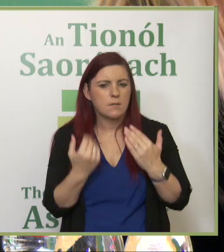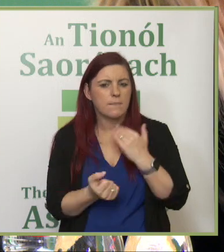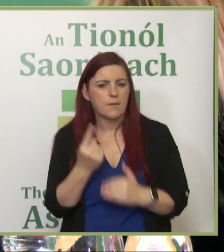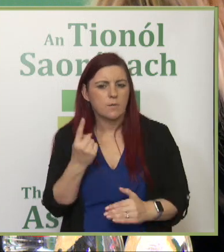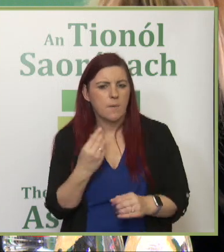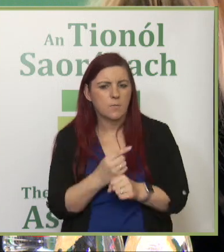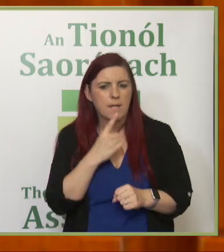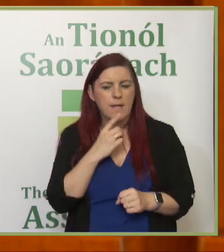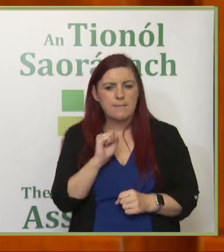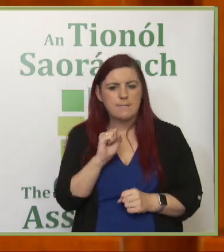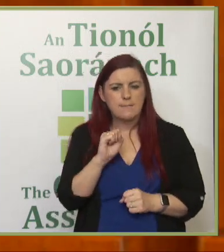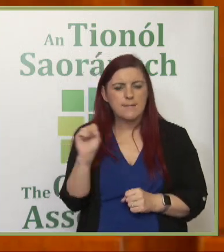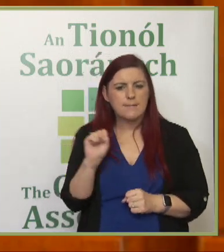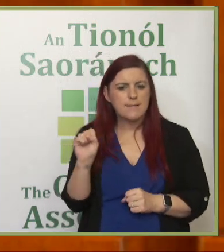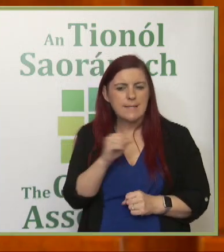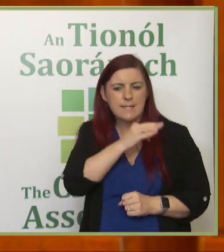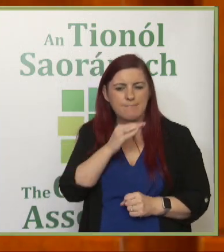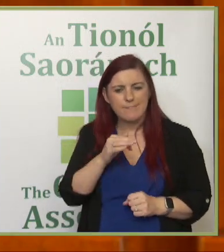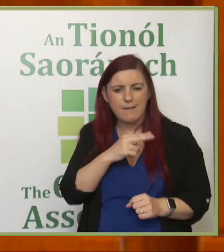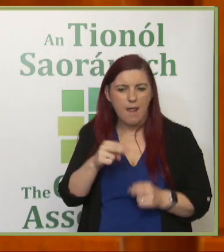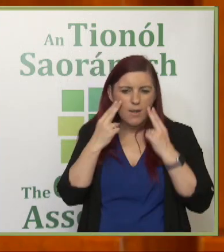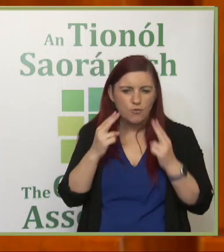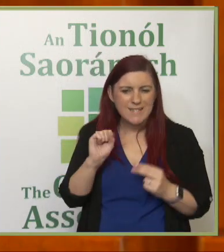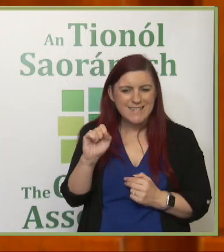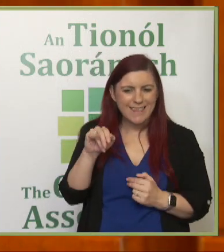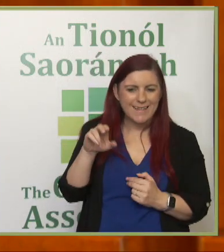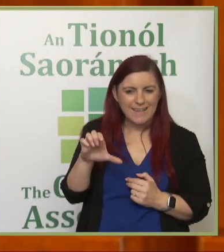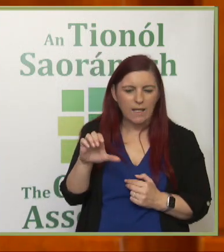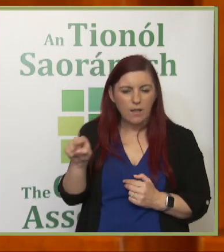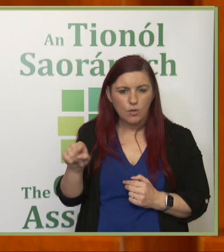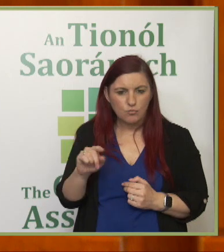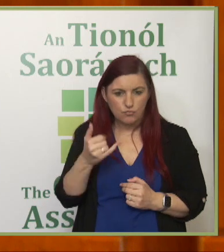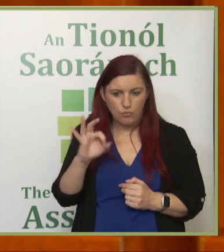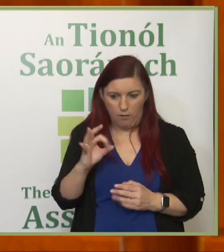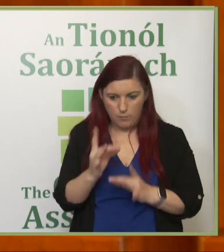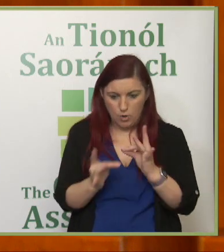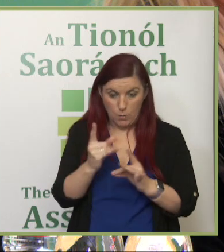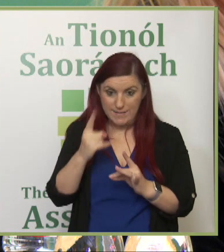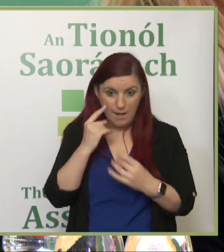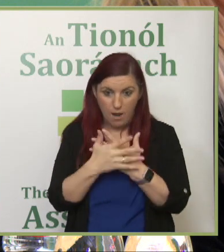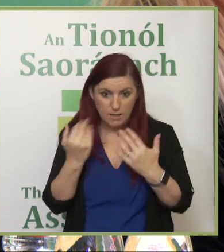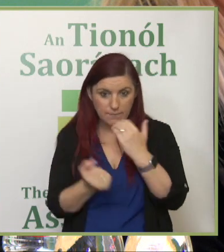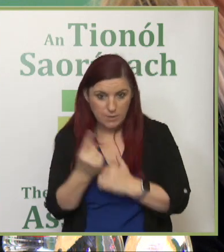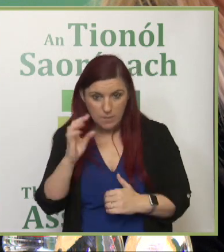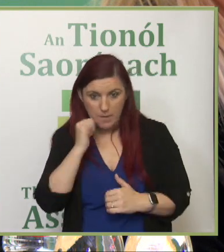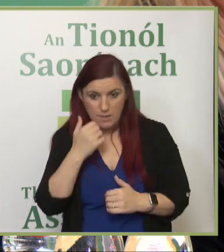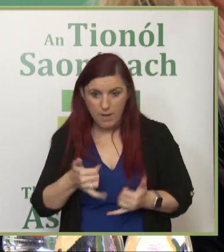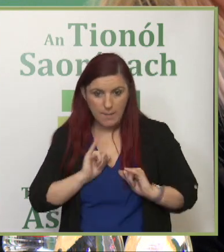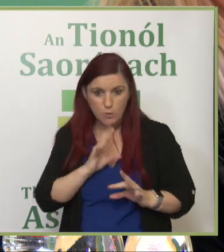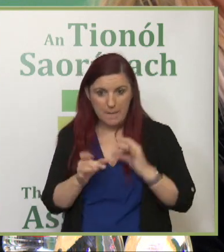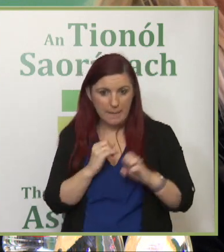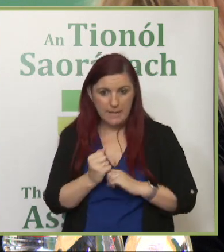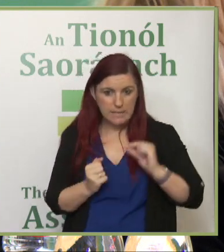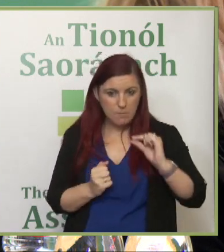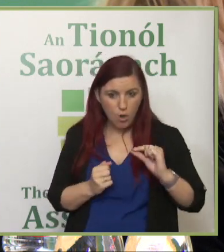drug production, which really changes the game a little bit in terms of the ability of the drug market to produce things in ways that are going